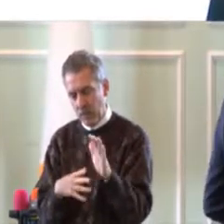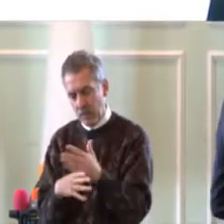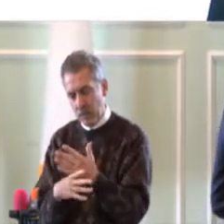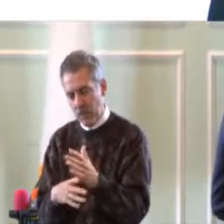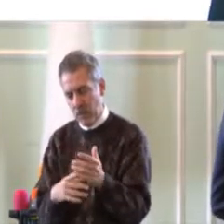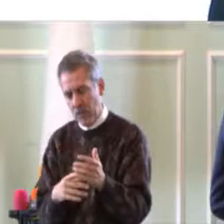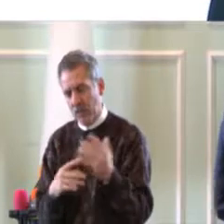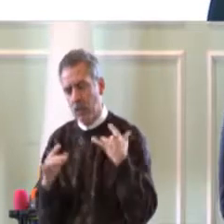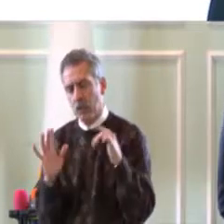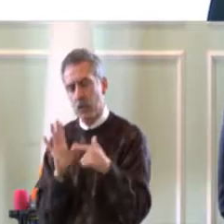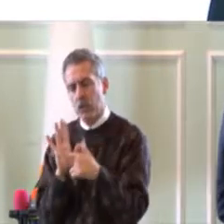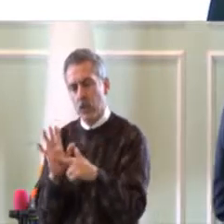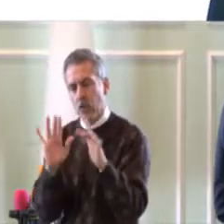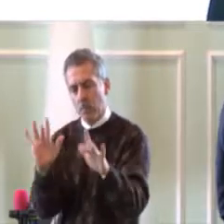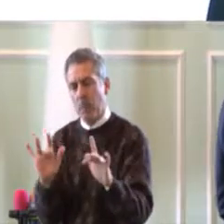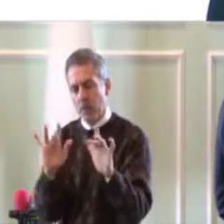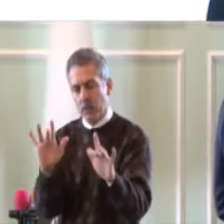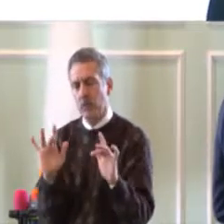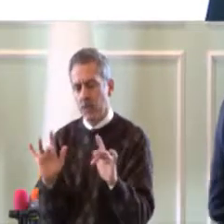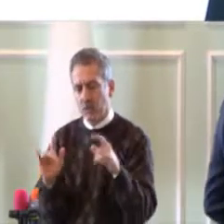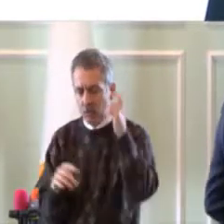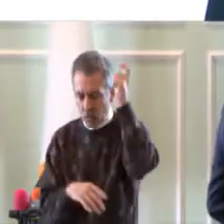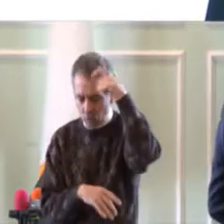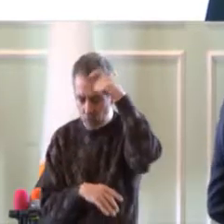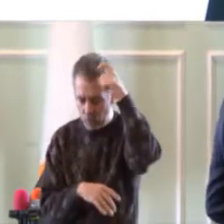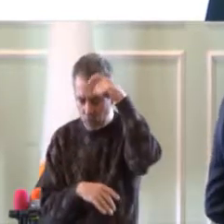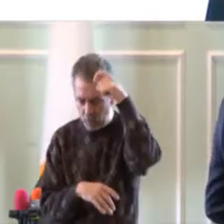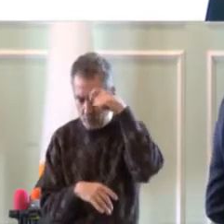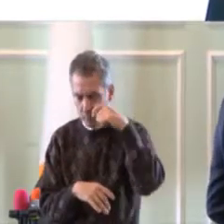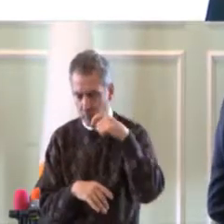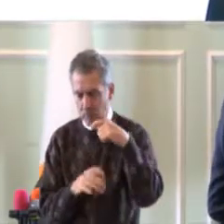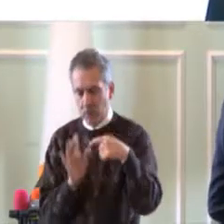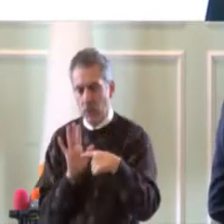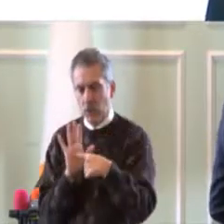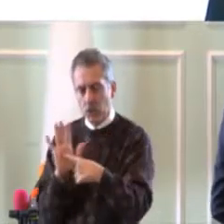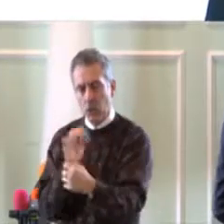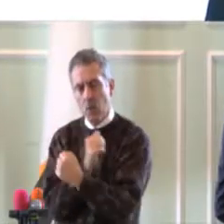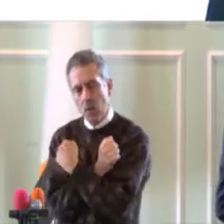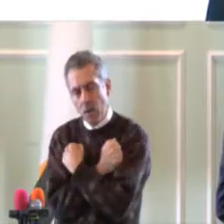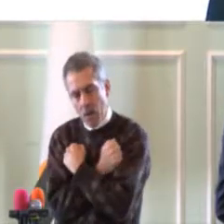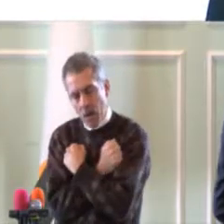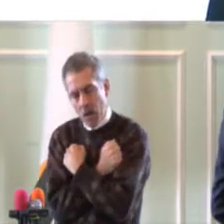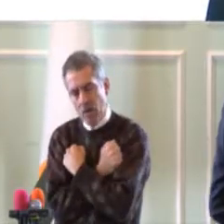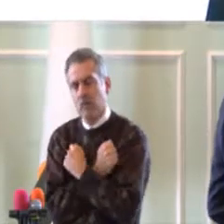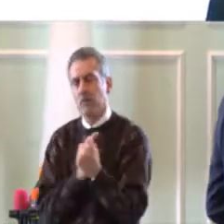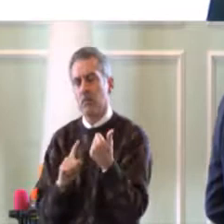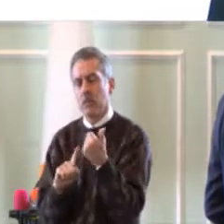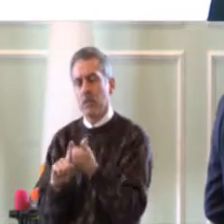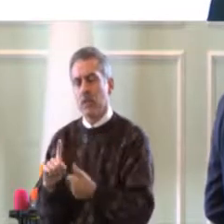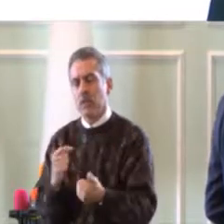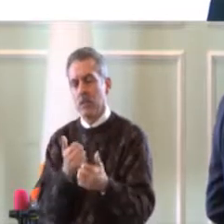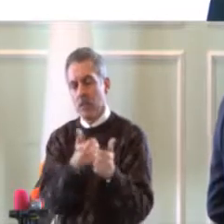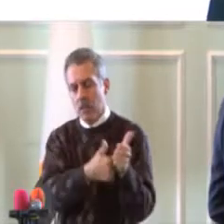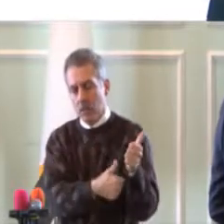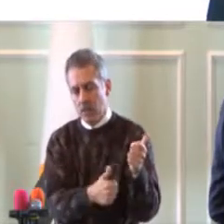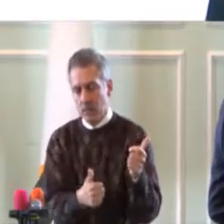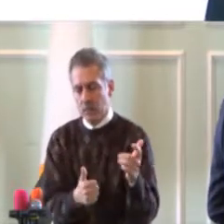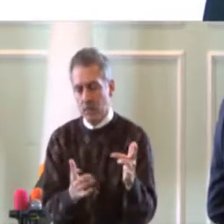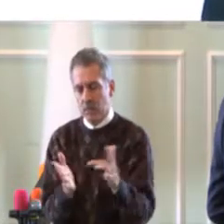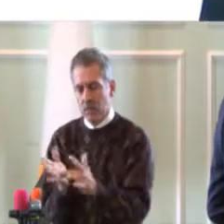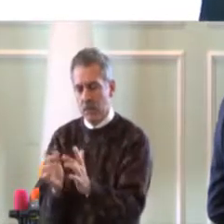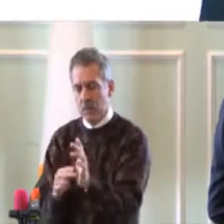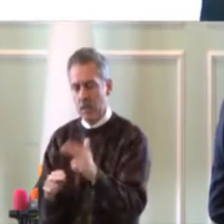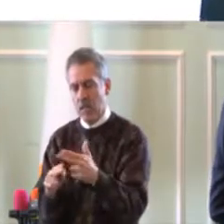Show mercy, wisdom. Show love to one another. Bless us all, we pray. In Jesus'